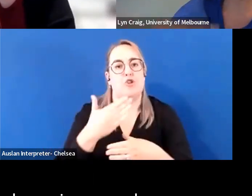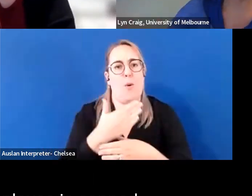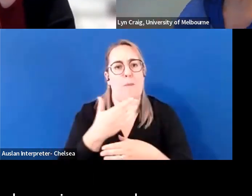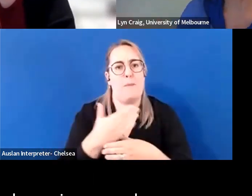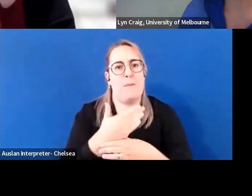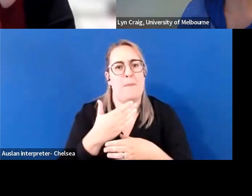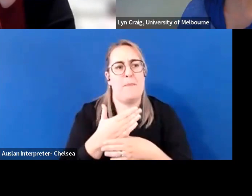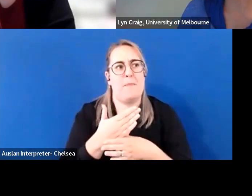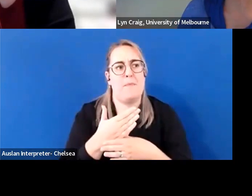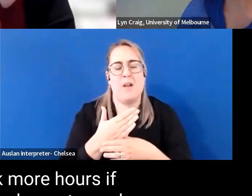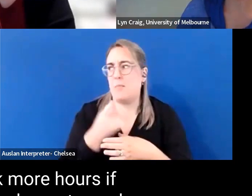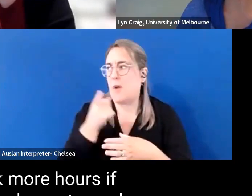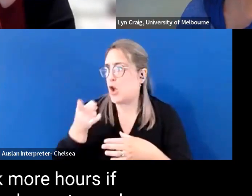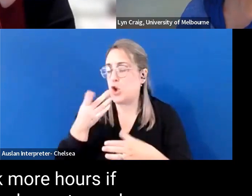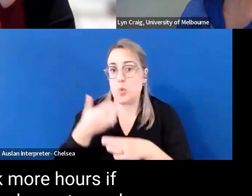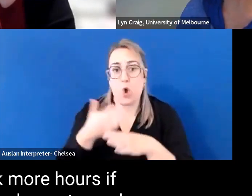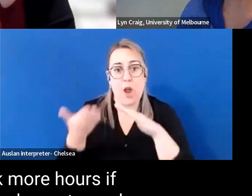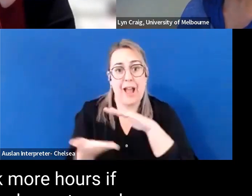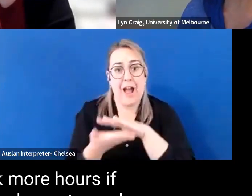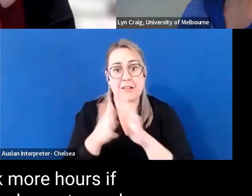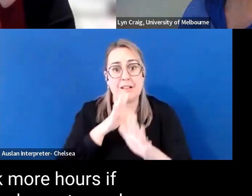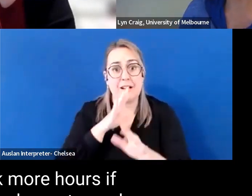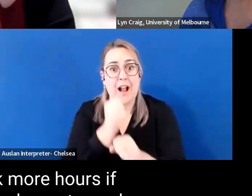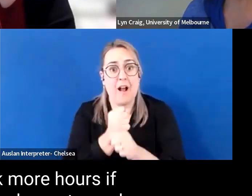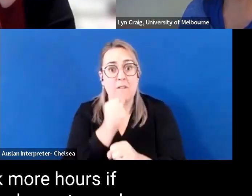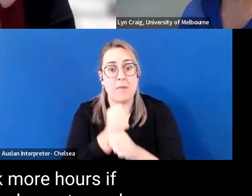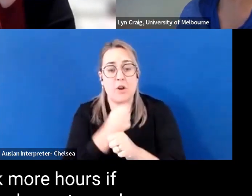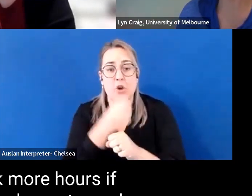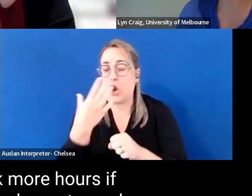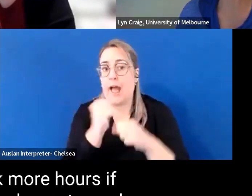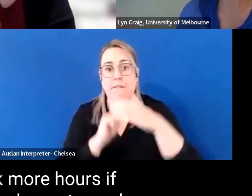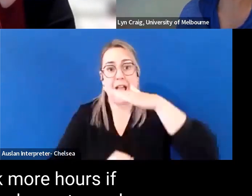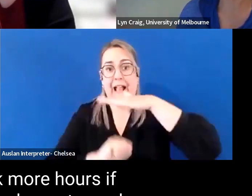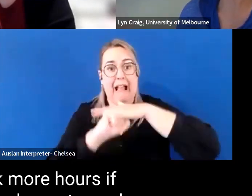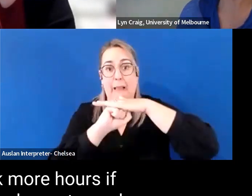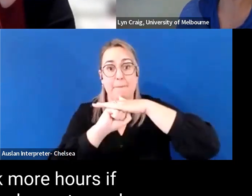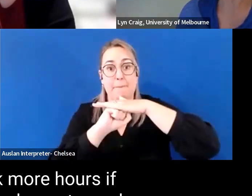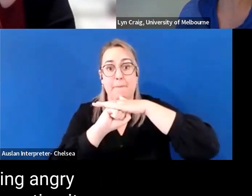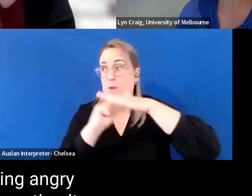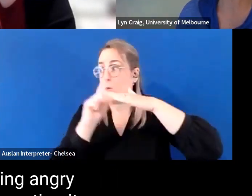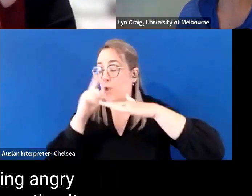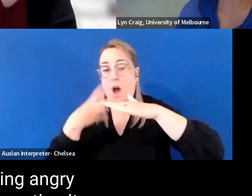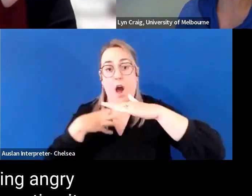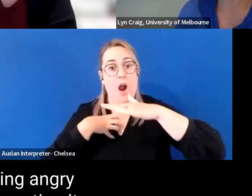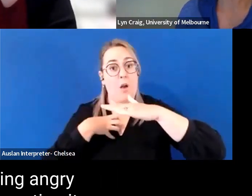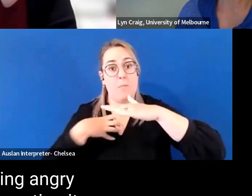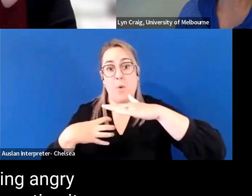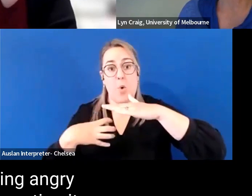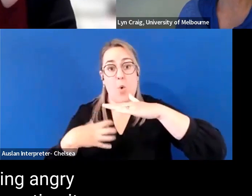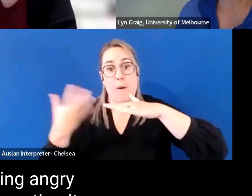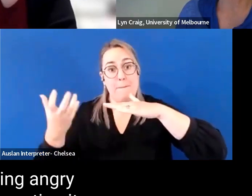employee, it's capped. You can't work more hours if you have no more hours to work. And I think